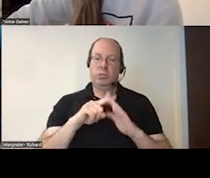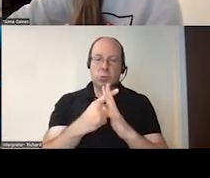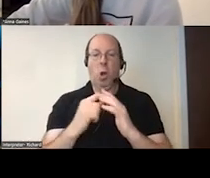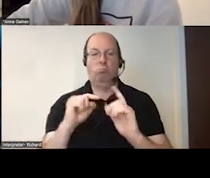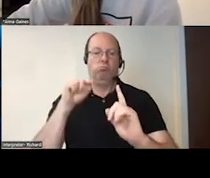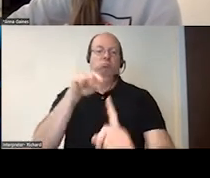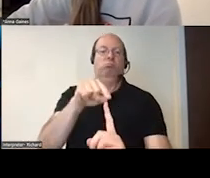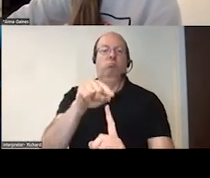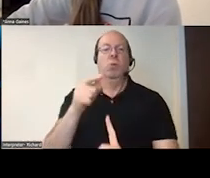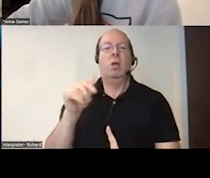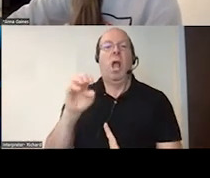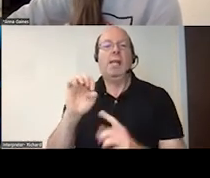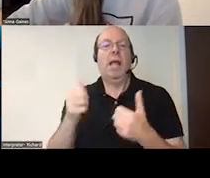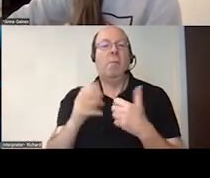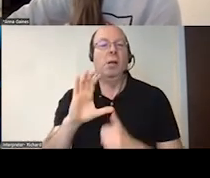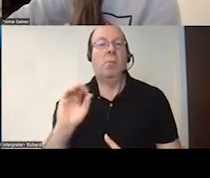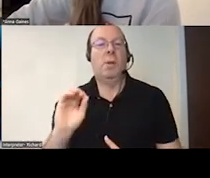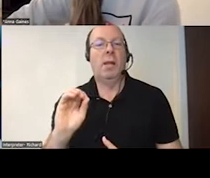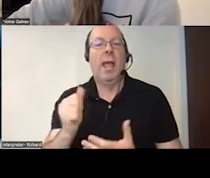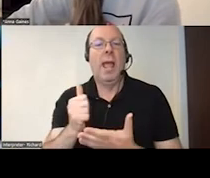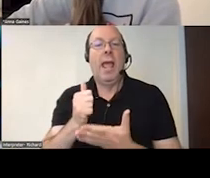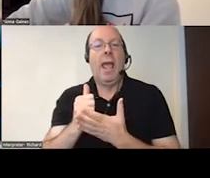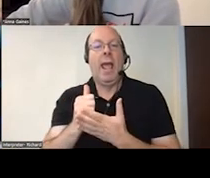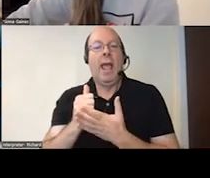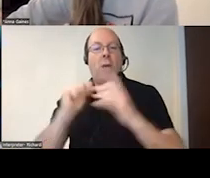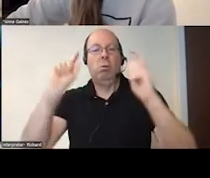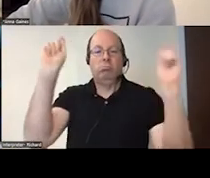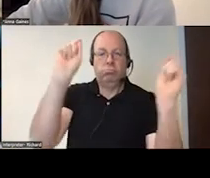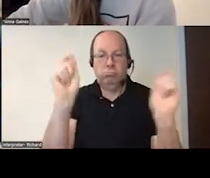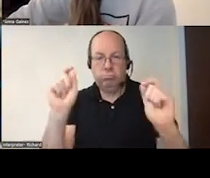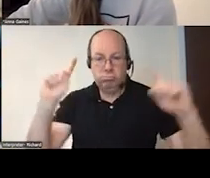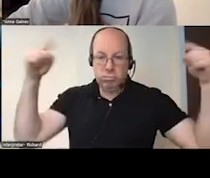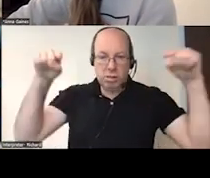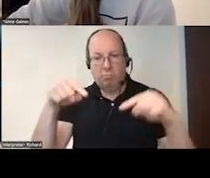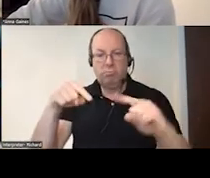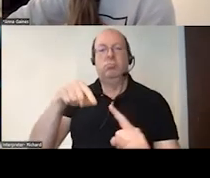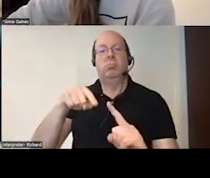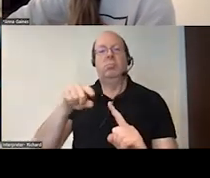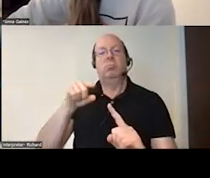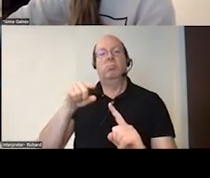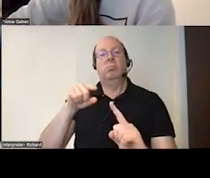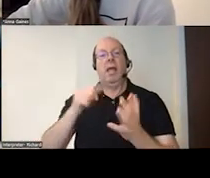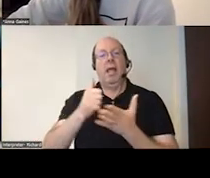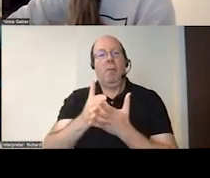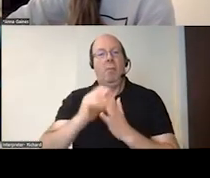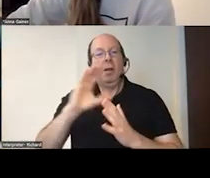really refine our idea and kind of move forward, and it's been really exciting ever since.